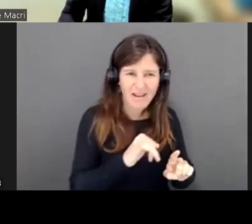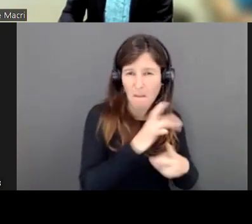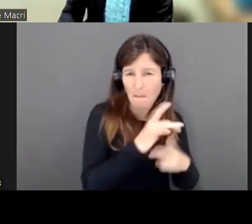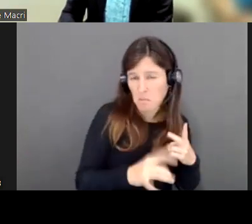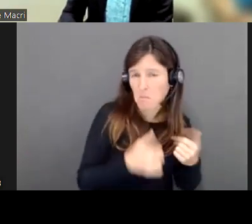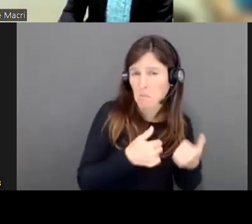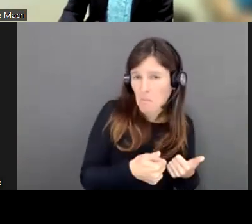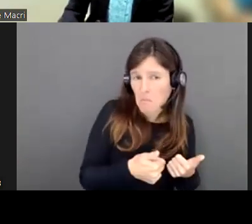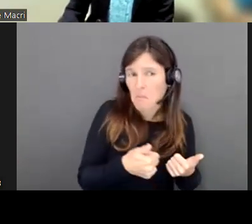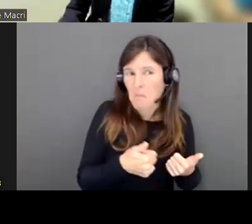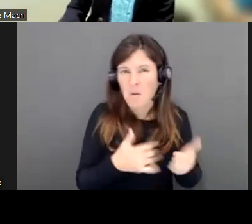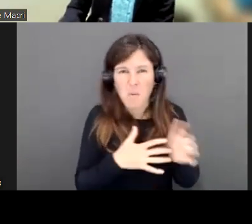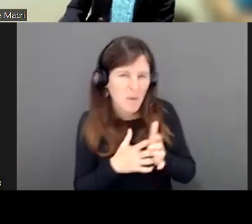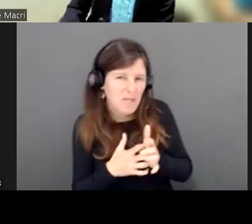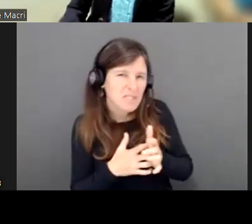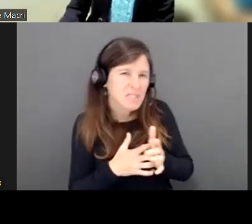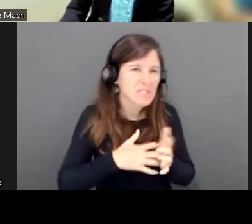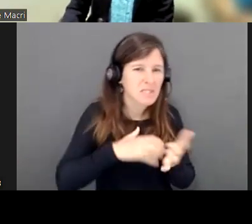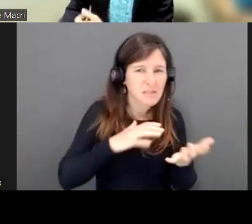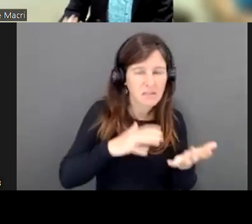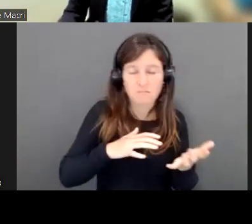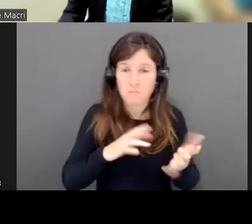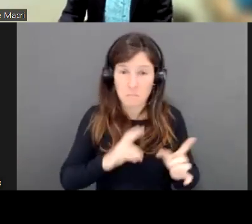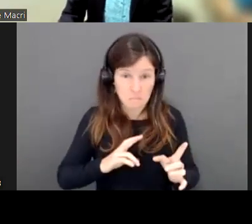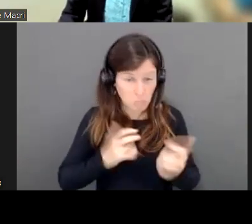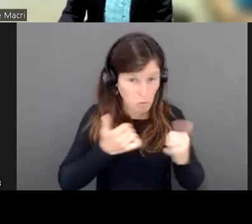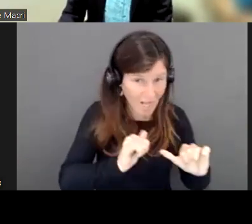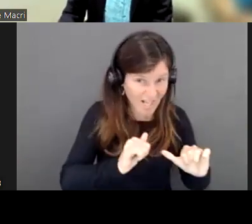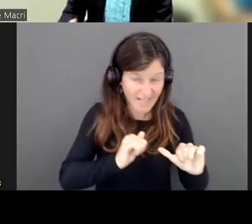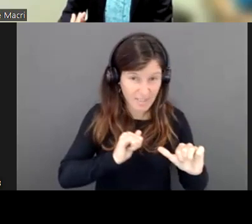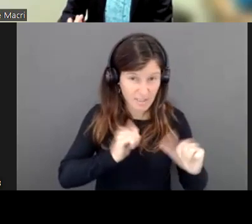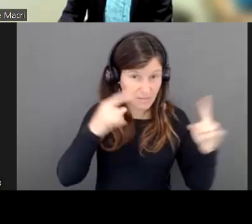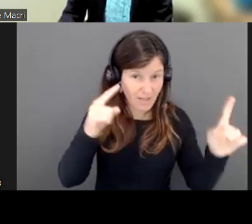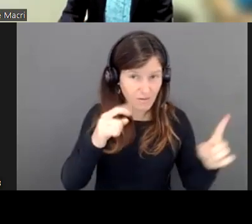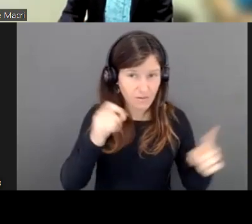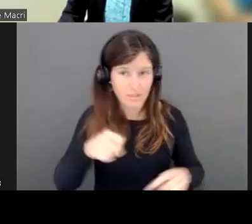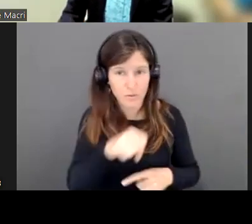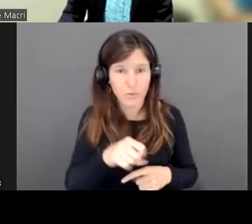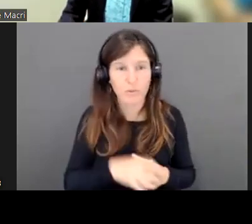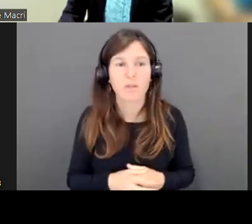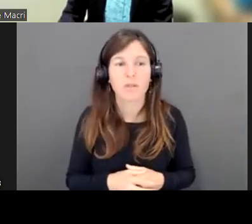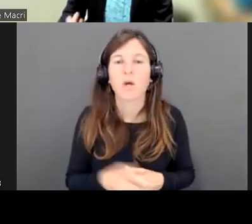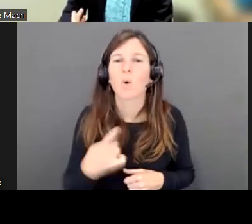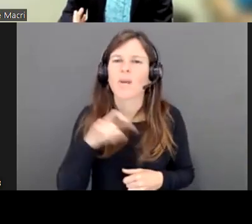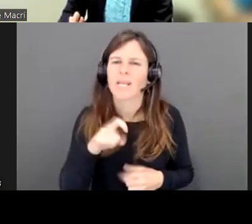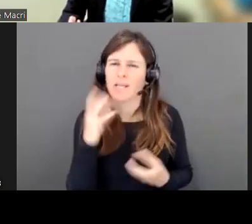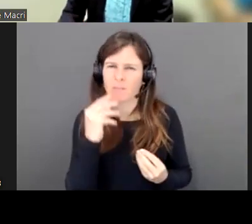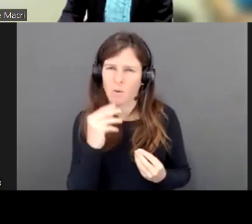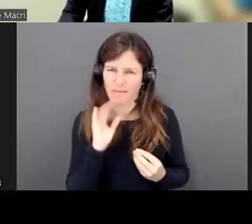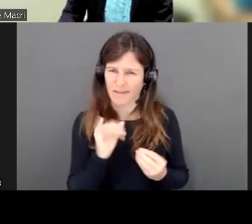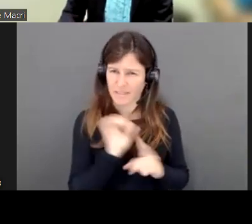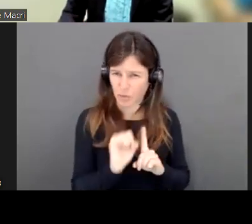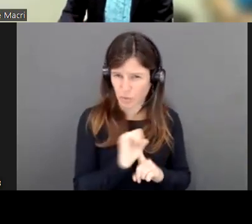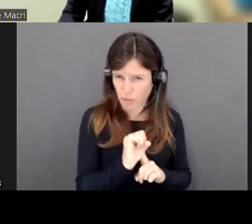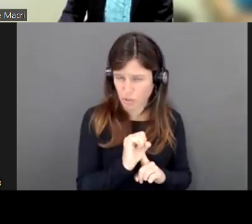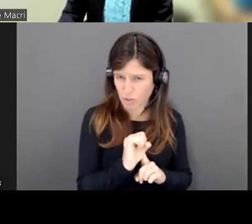out? Right. And in this case, we will really be focused on, should we be reporting this situation? Should we not be reporting this situation? What else